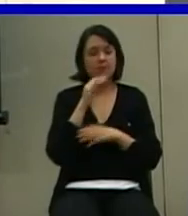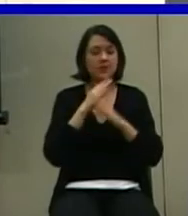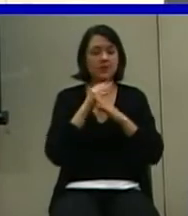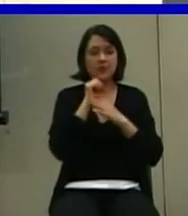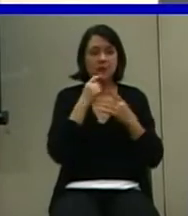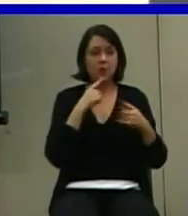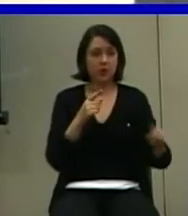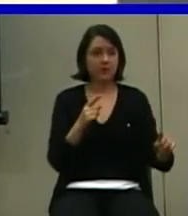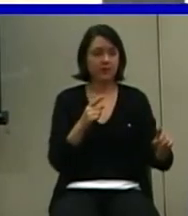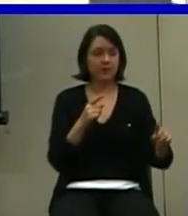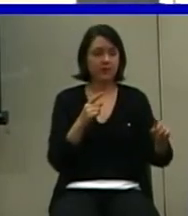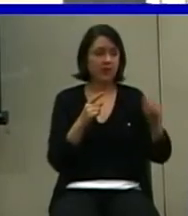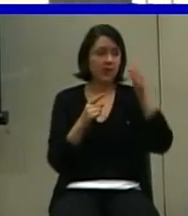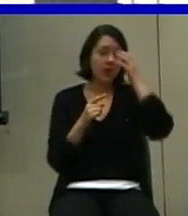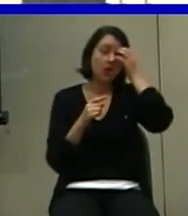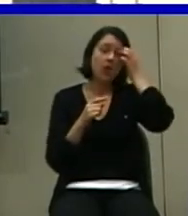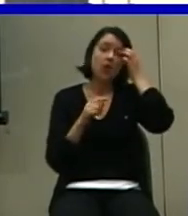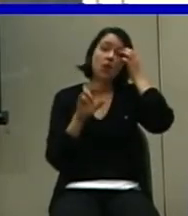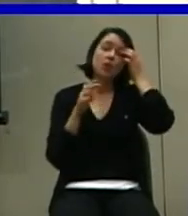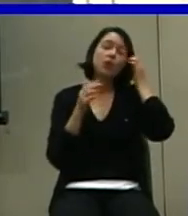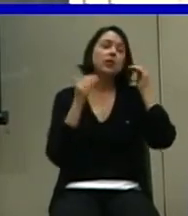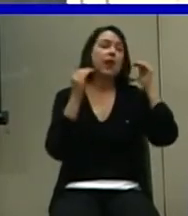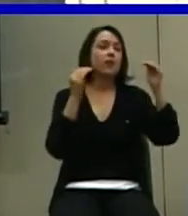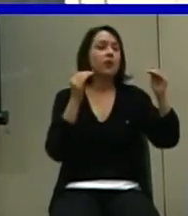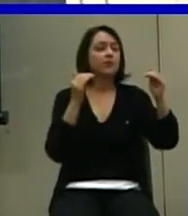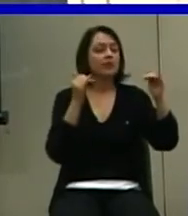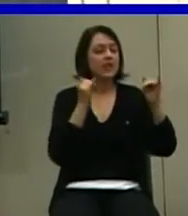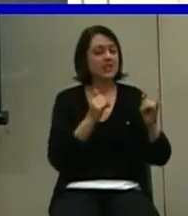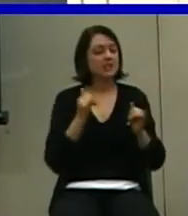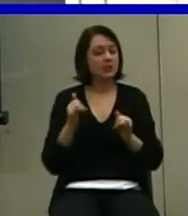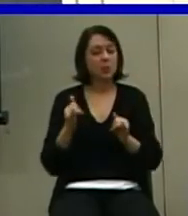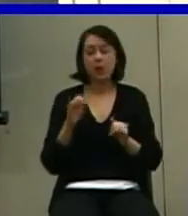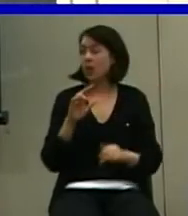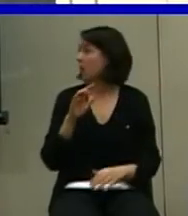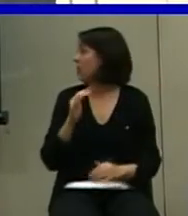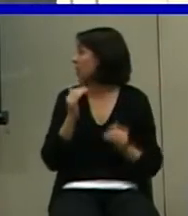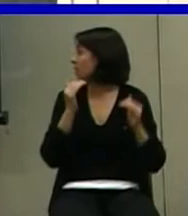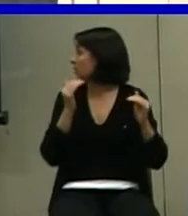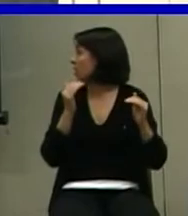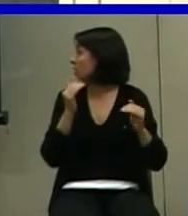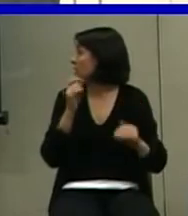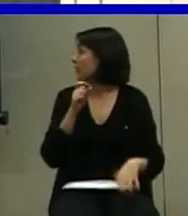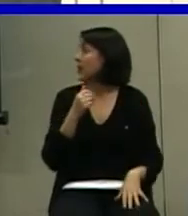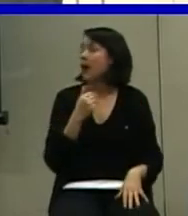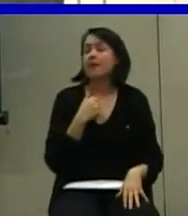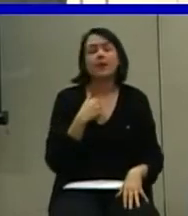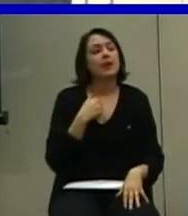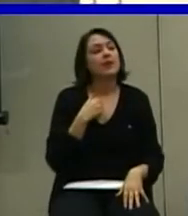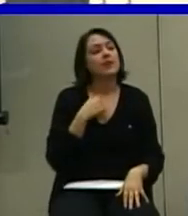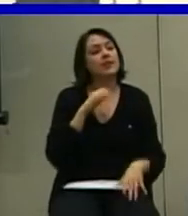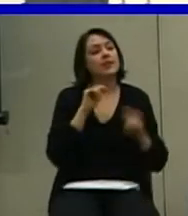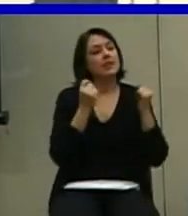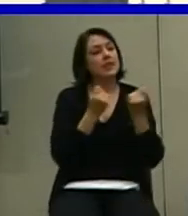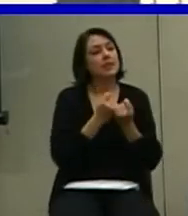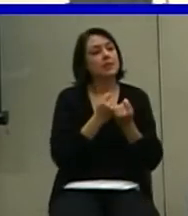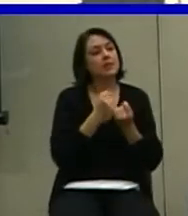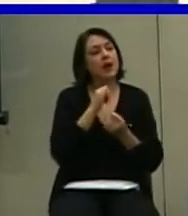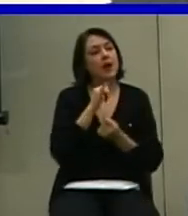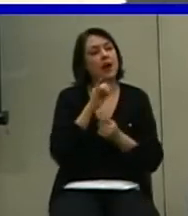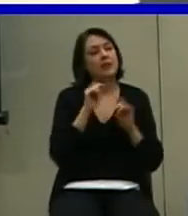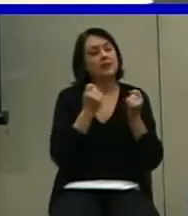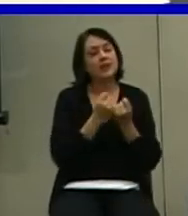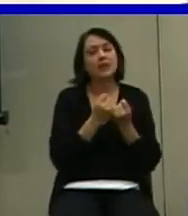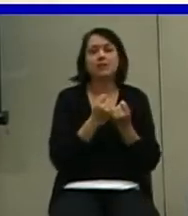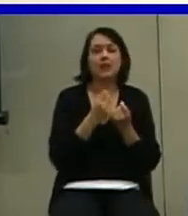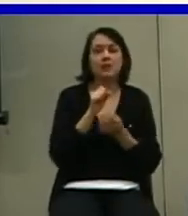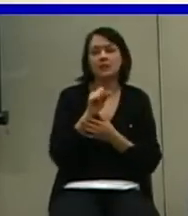work. Third level, at the individual level, we must have that team, the I-team, the TAT, the